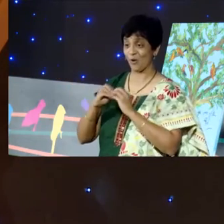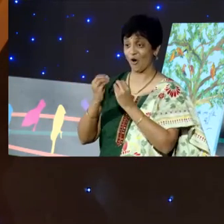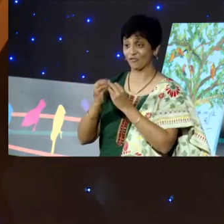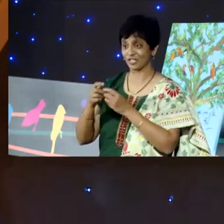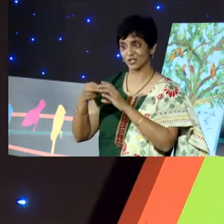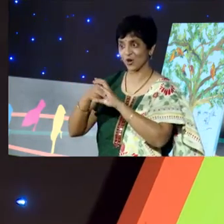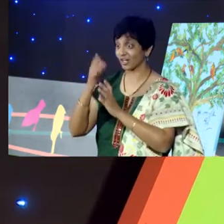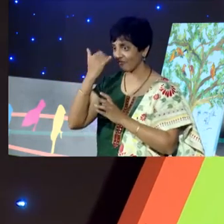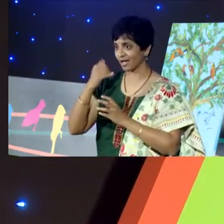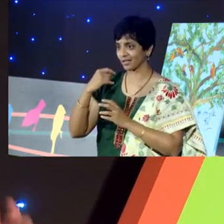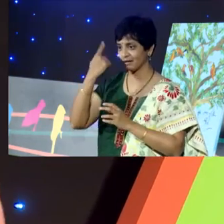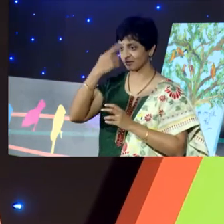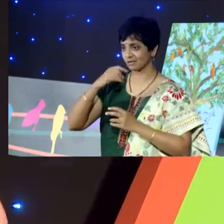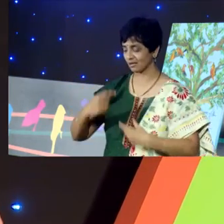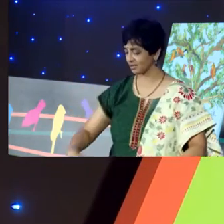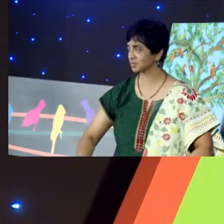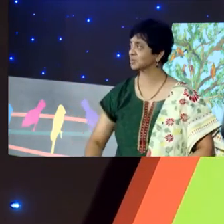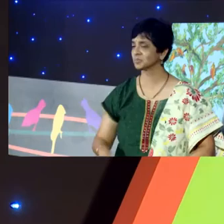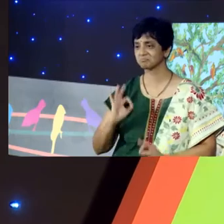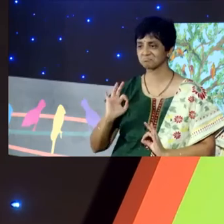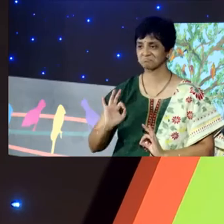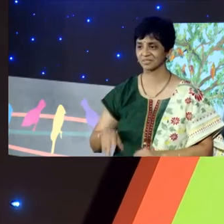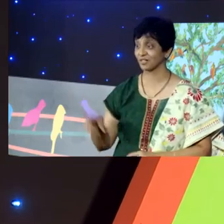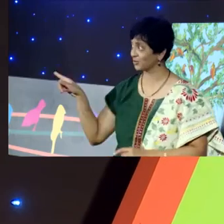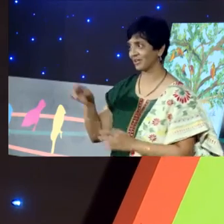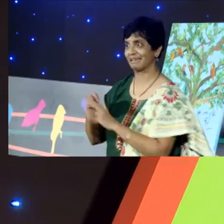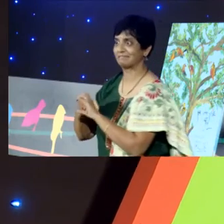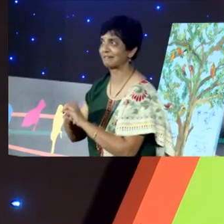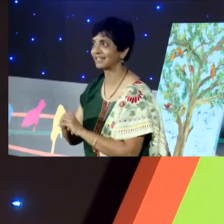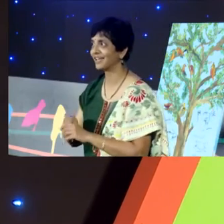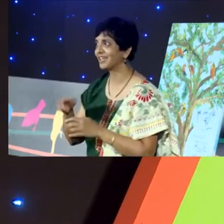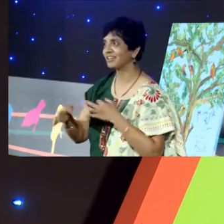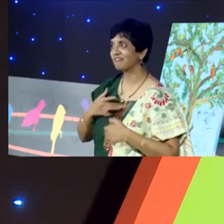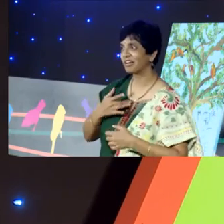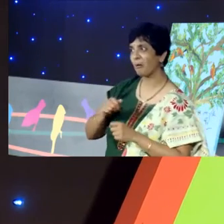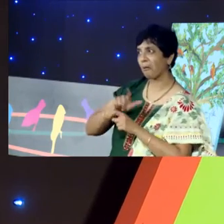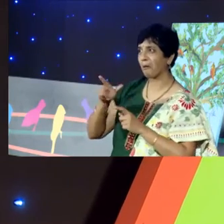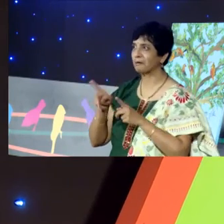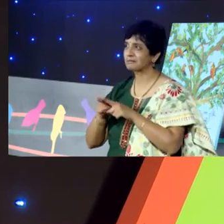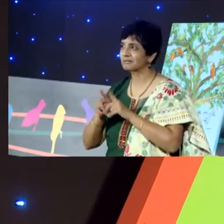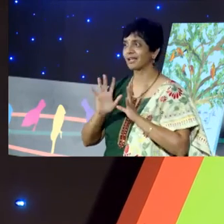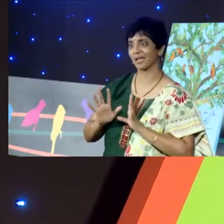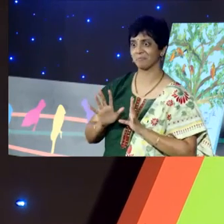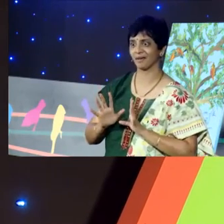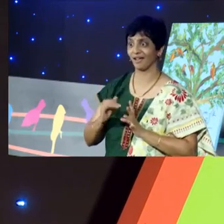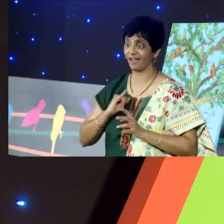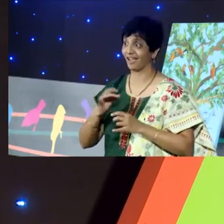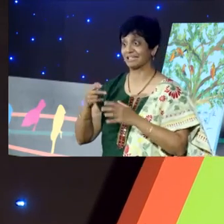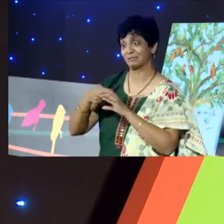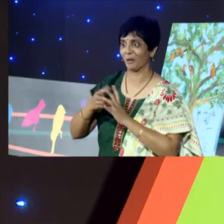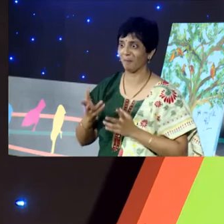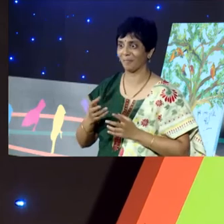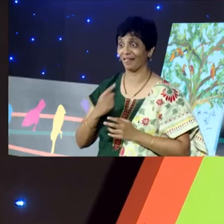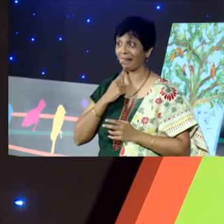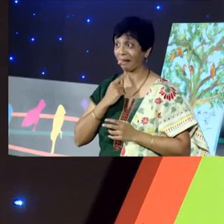office. So I made the attempt and I convinced the boss. First, I convinced Farida that she would tell the boss that I was a good guy.